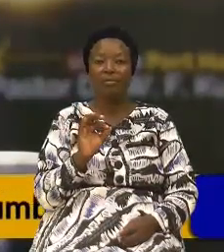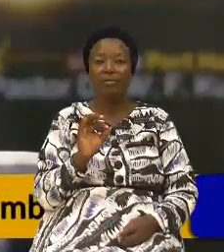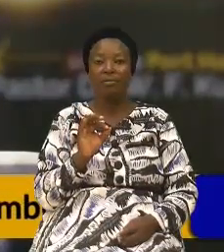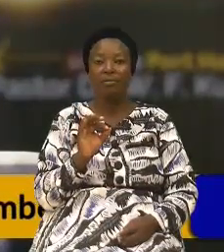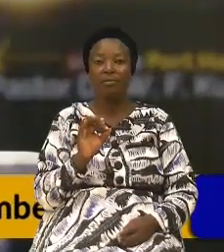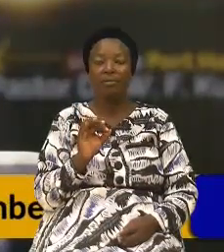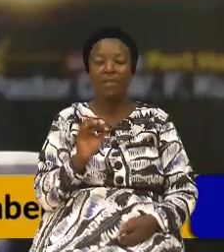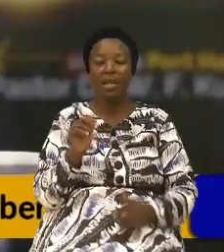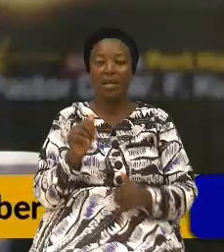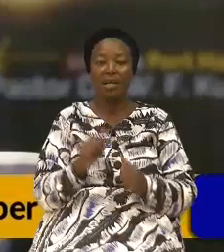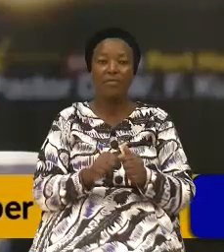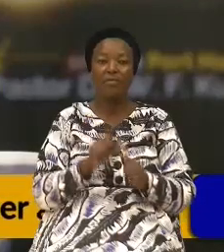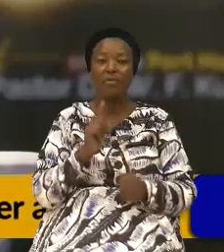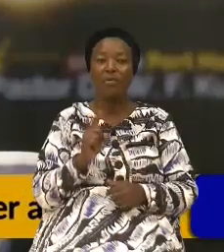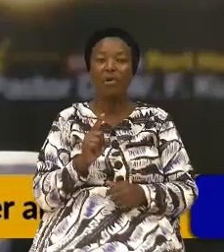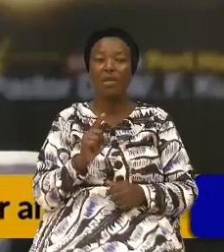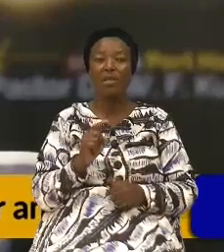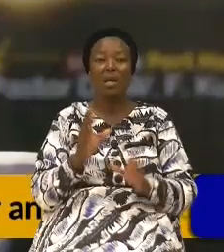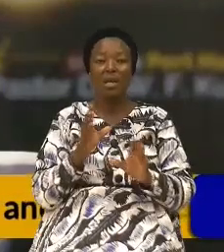Everybody get prepared.